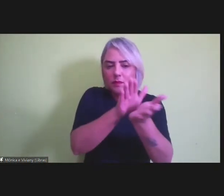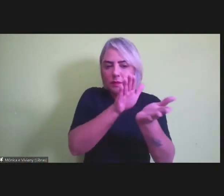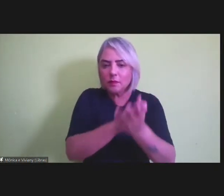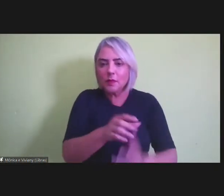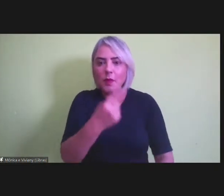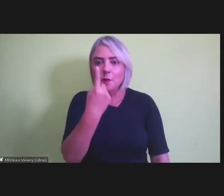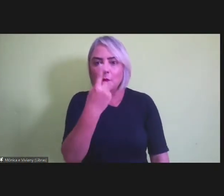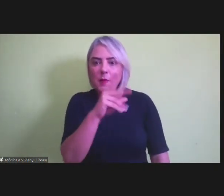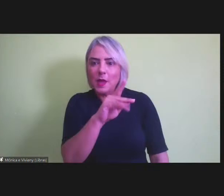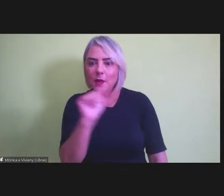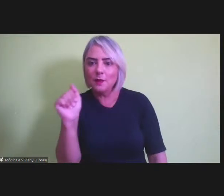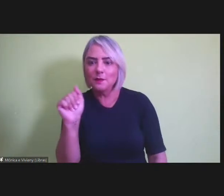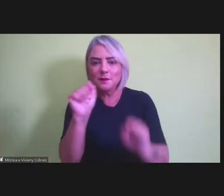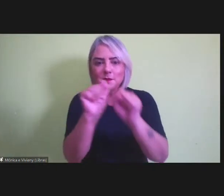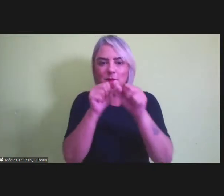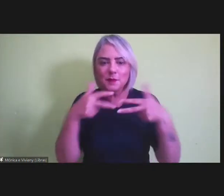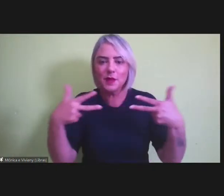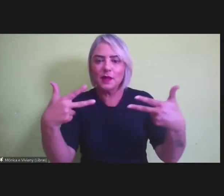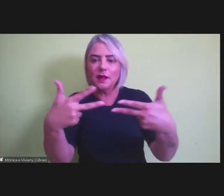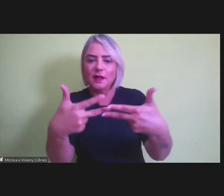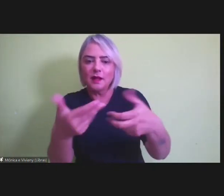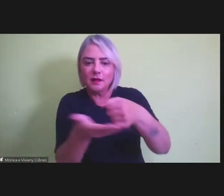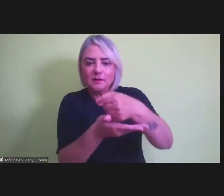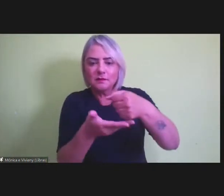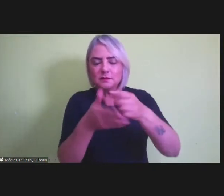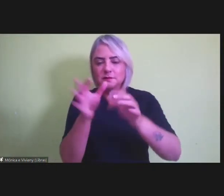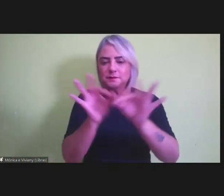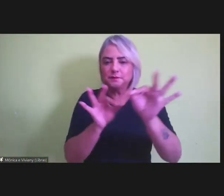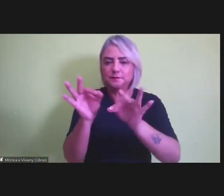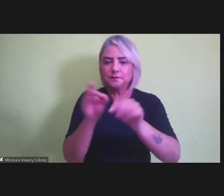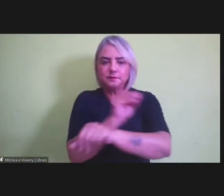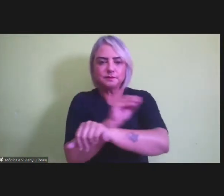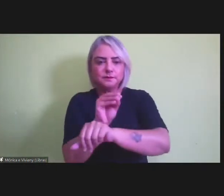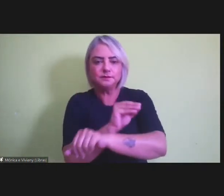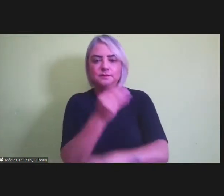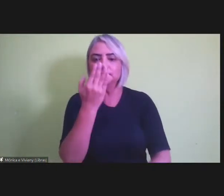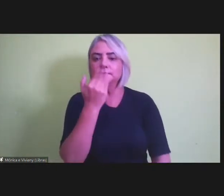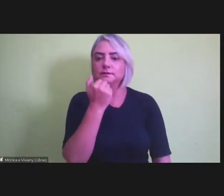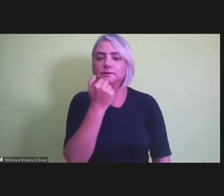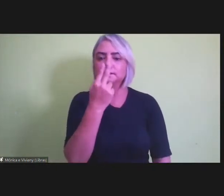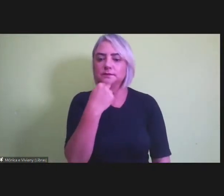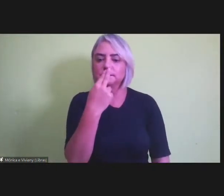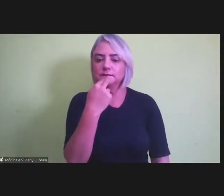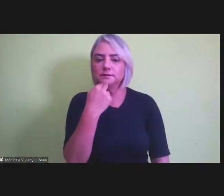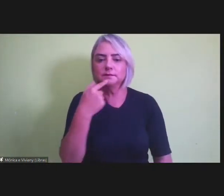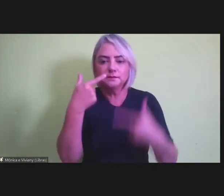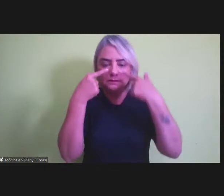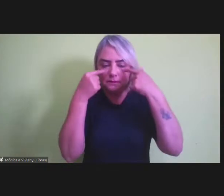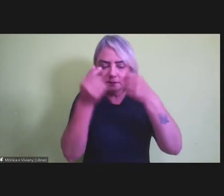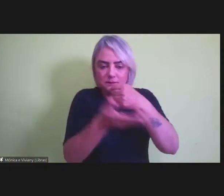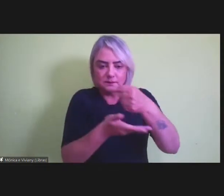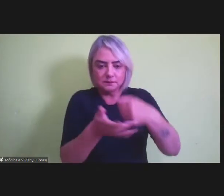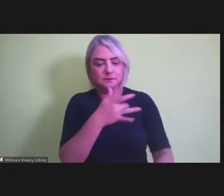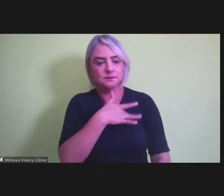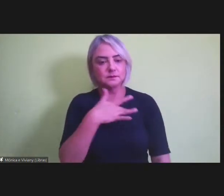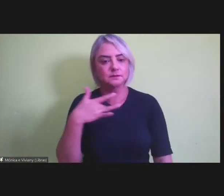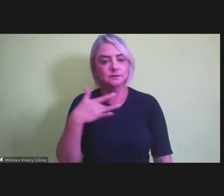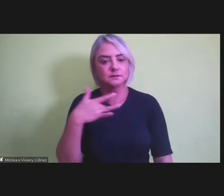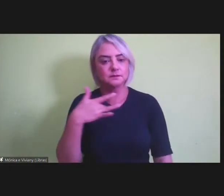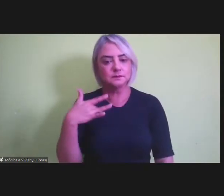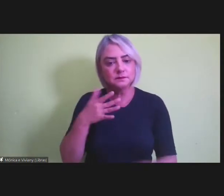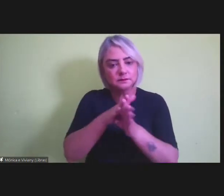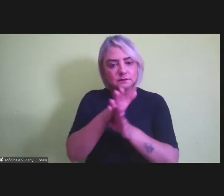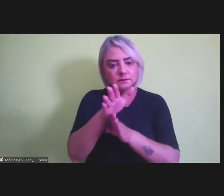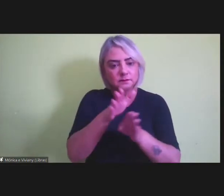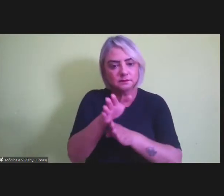So please access for just to see the first day and then the second day. So the matrix for care in primary